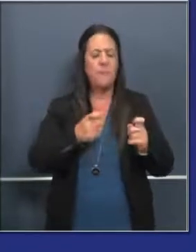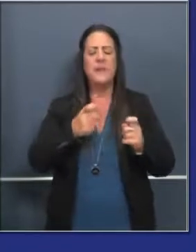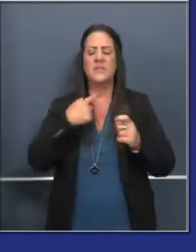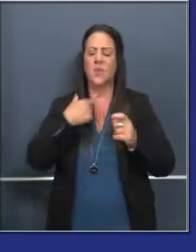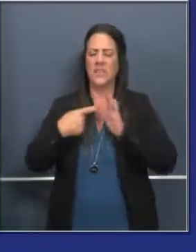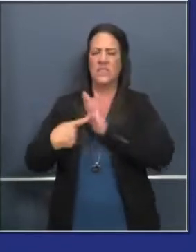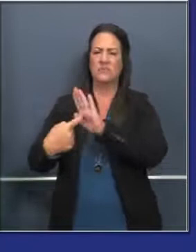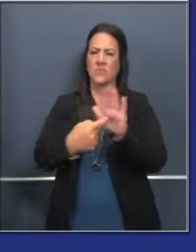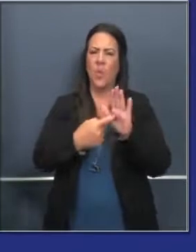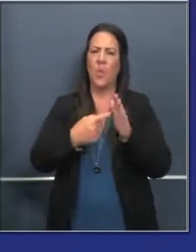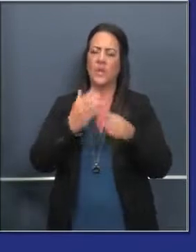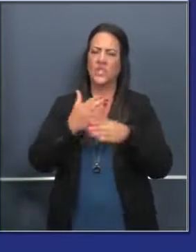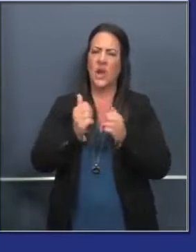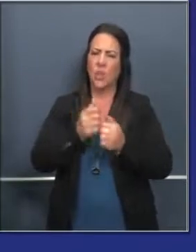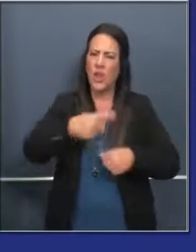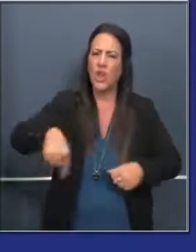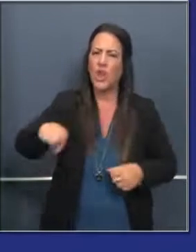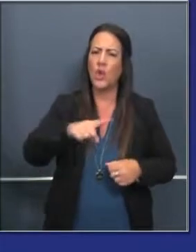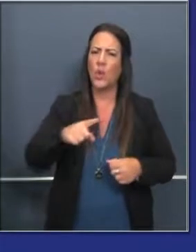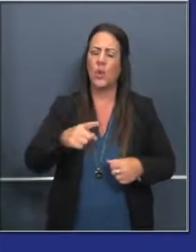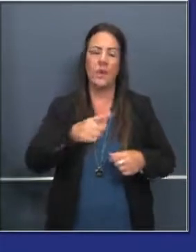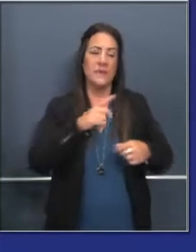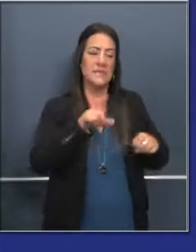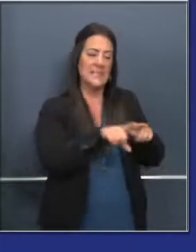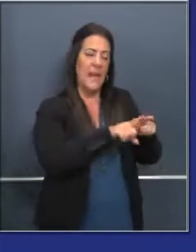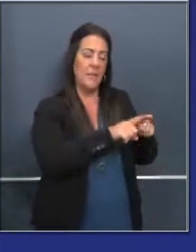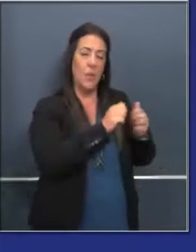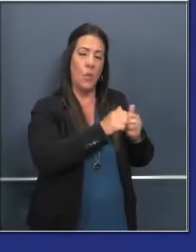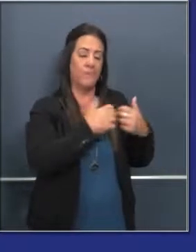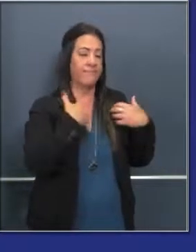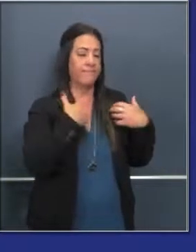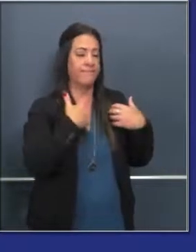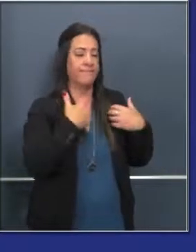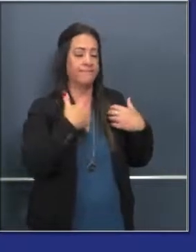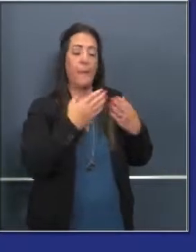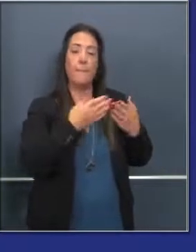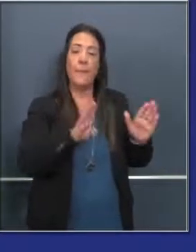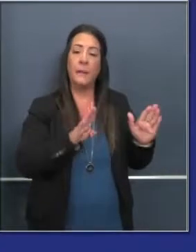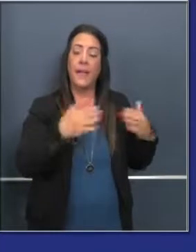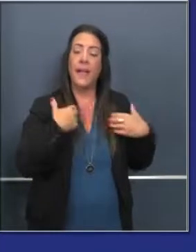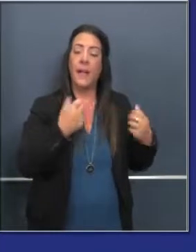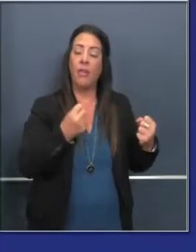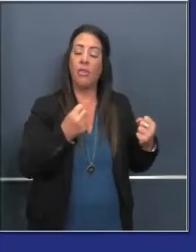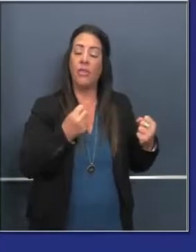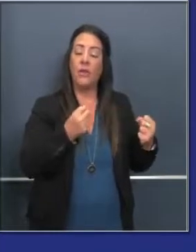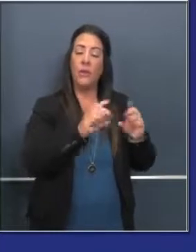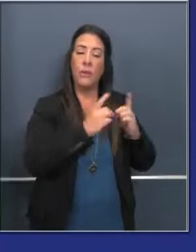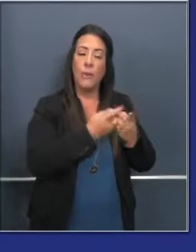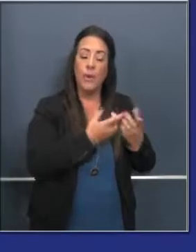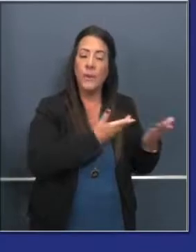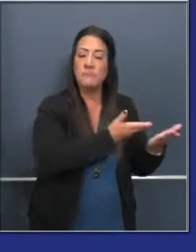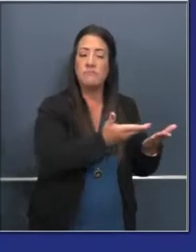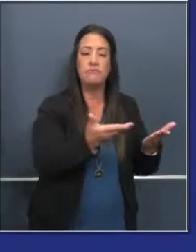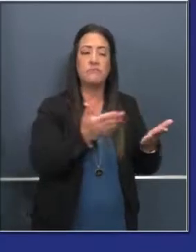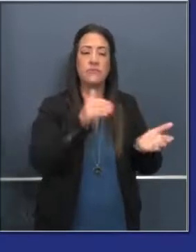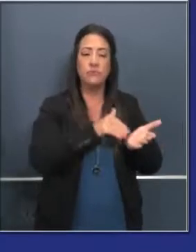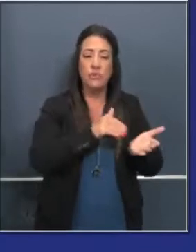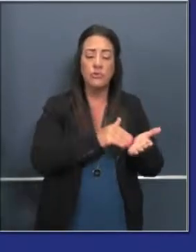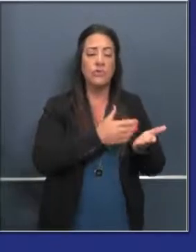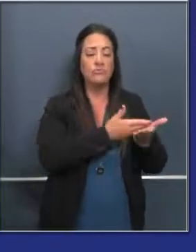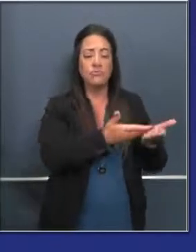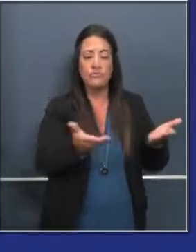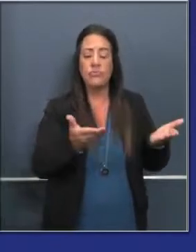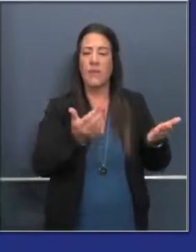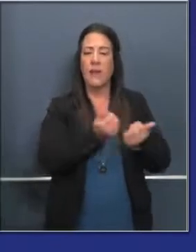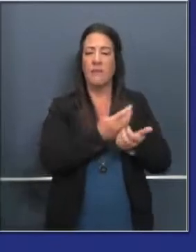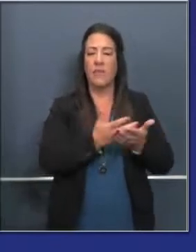to county health officials. It's the information that guides the incredible work that Mike Wilkinin and DJ